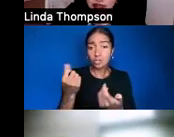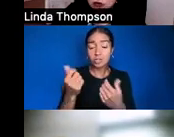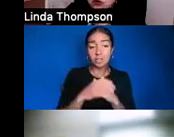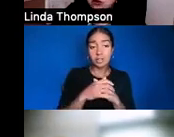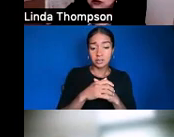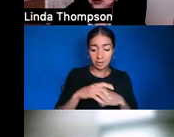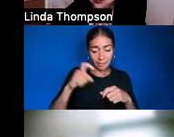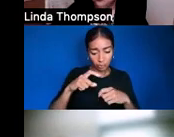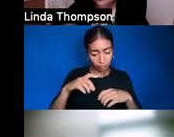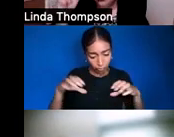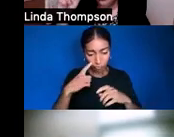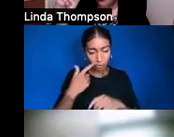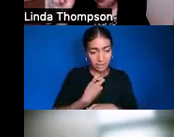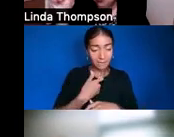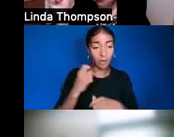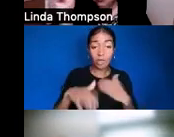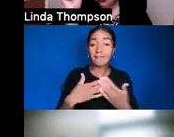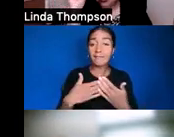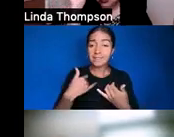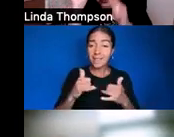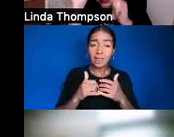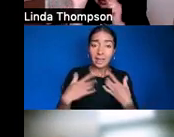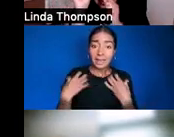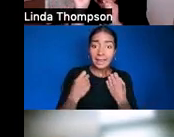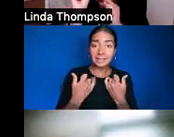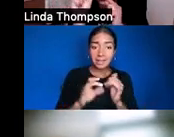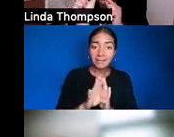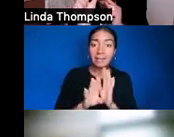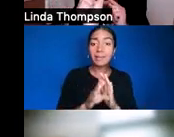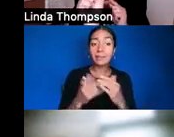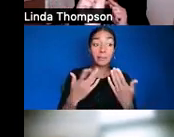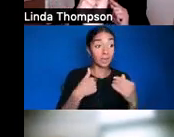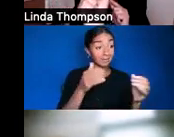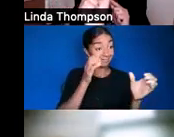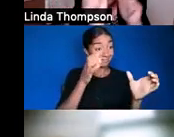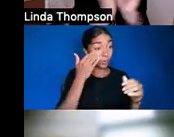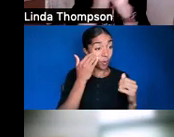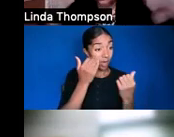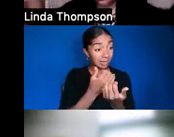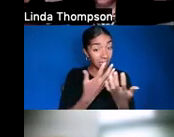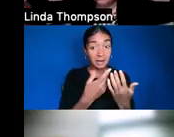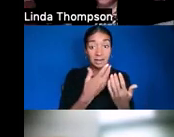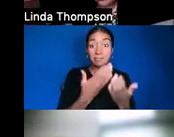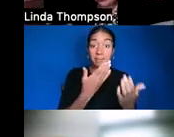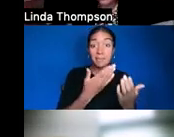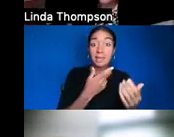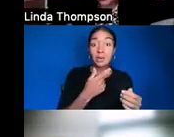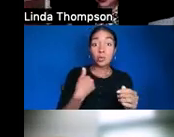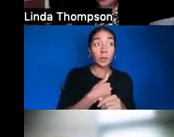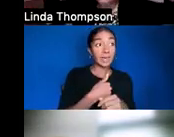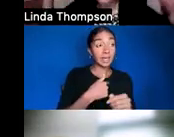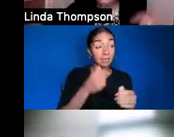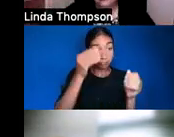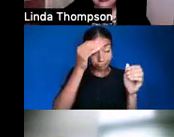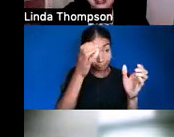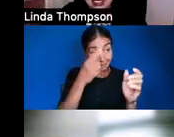progress. We might know a whole bunch, but on the scale of knowing things, that might be this much and there's this much to